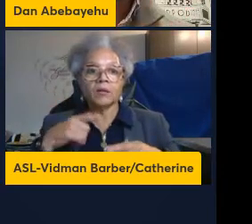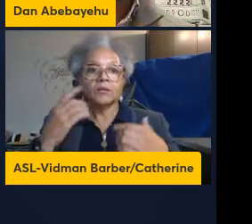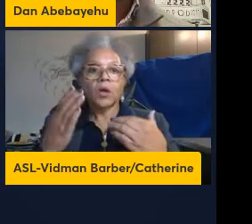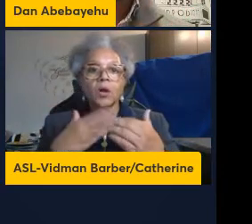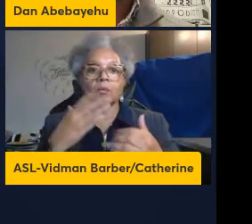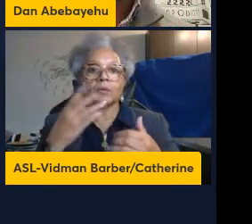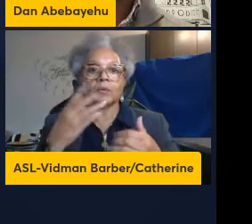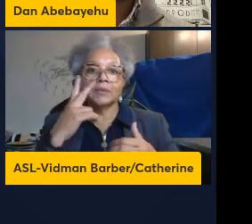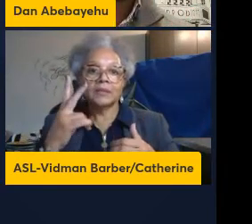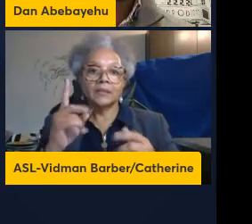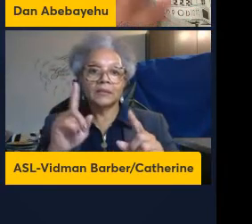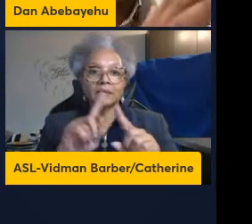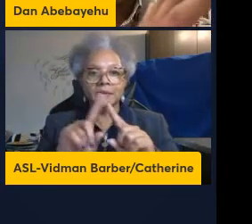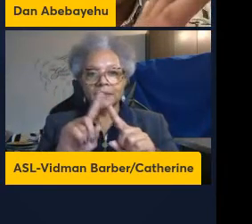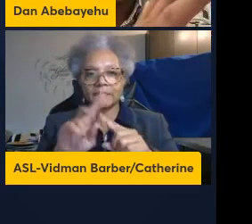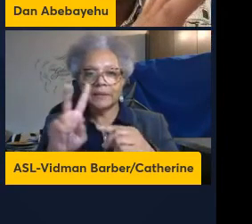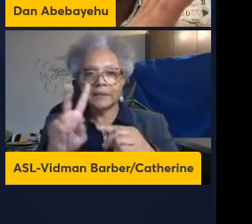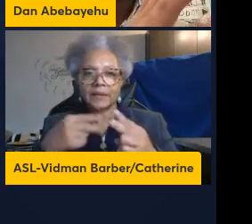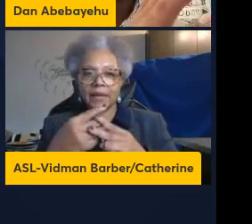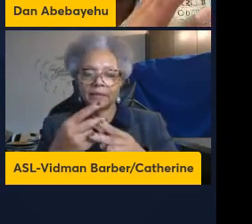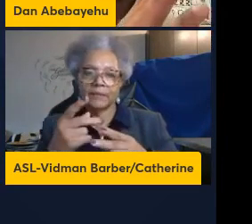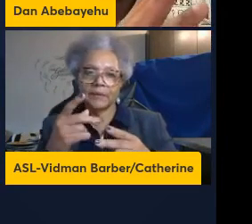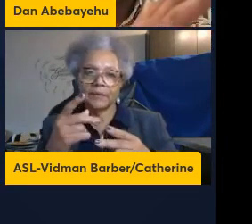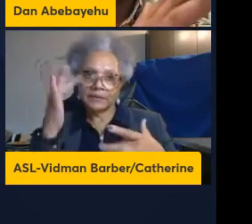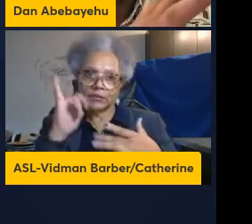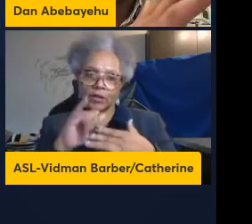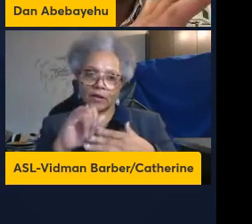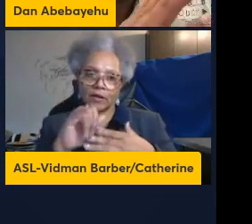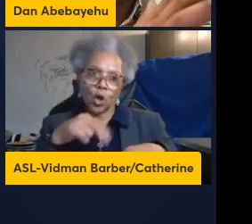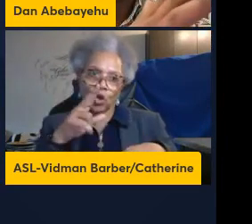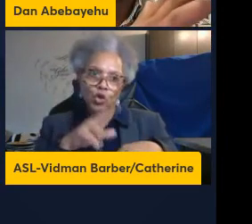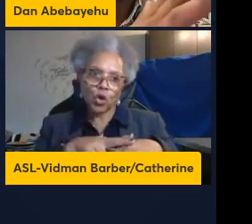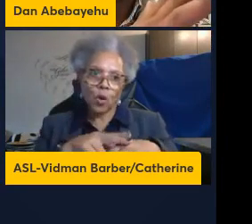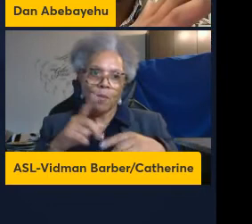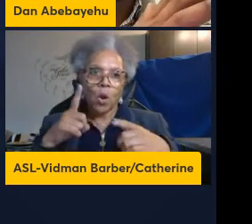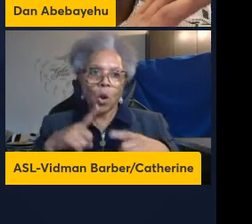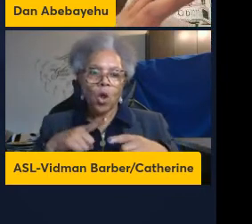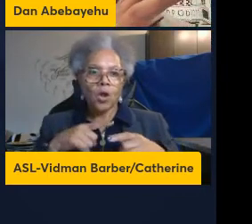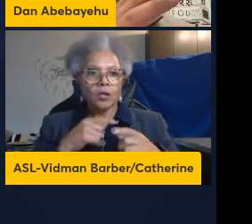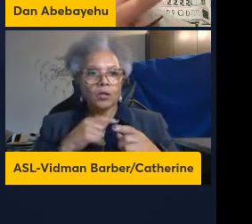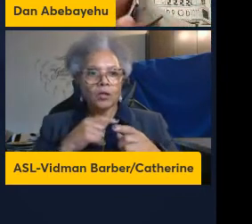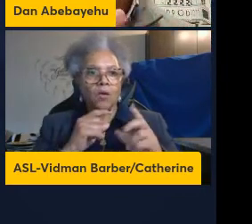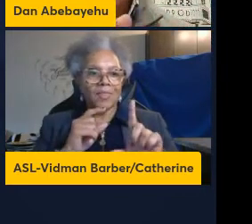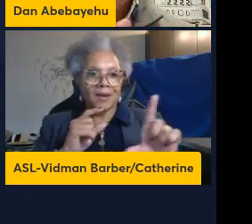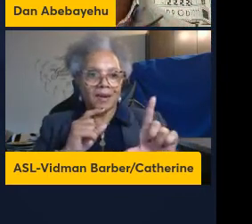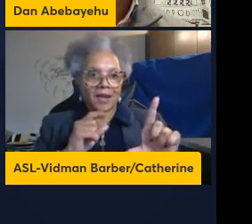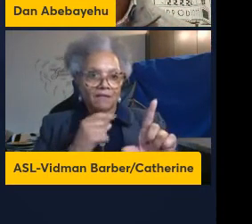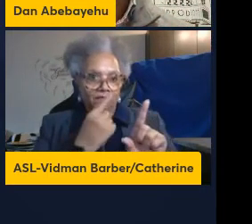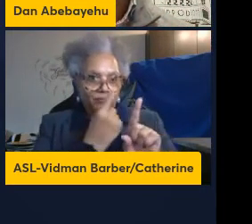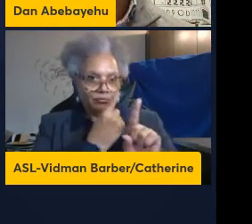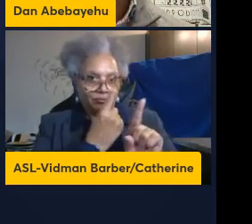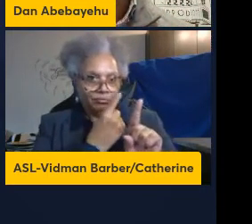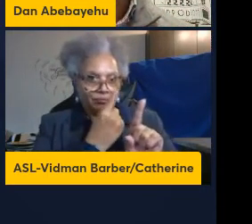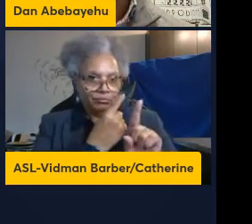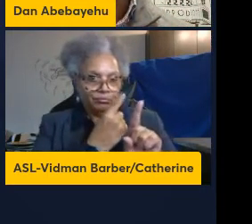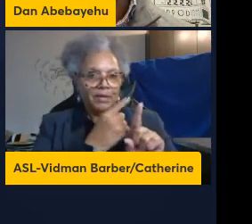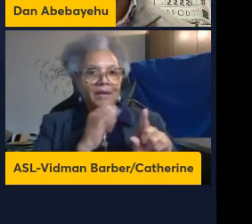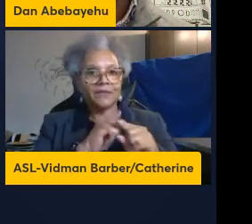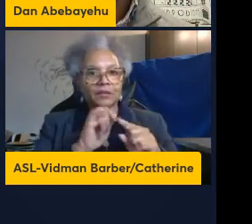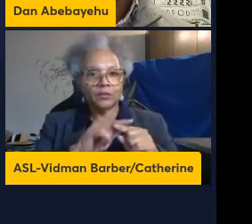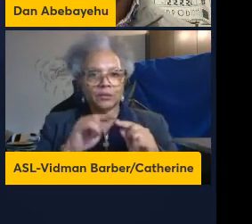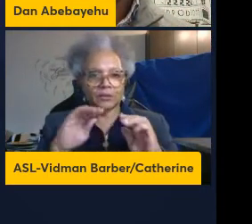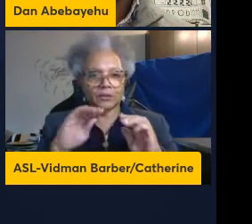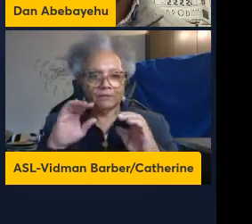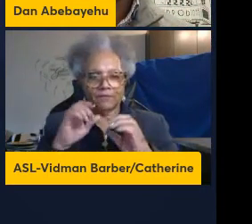time scale of the disease where you have normal lung to the left with intact alveolar structures. You see dense fibrosis to the far